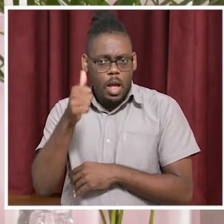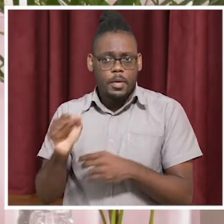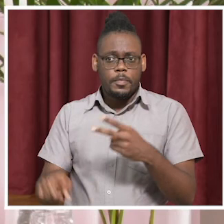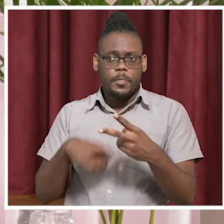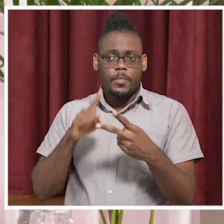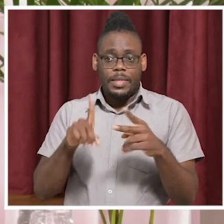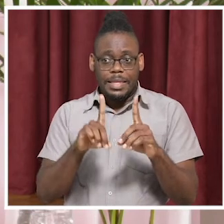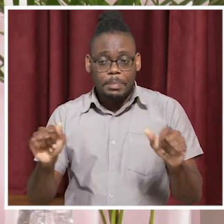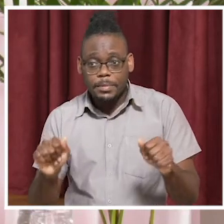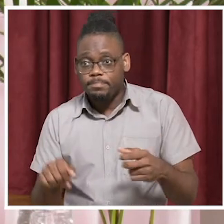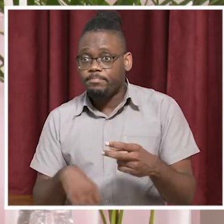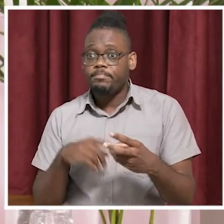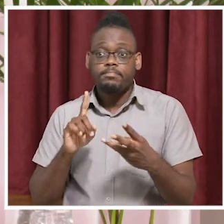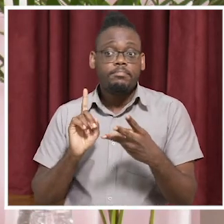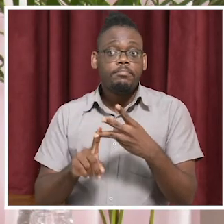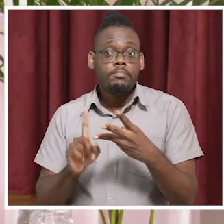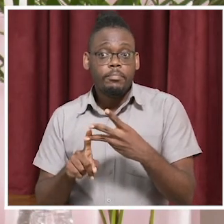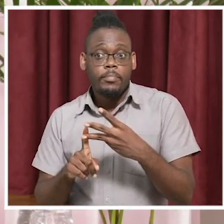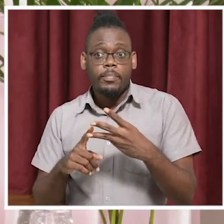persons in need.